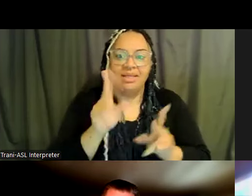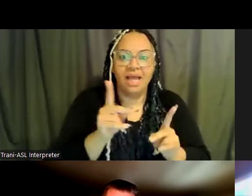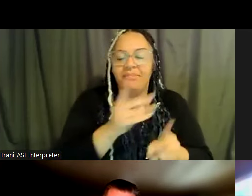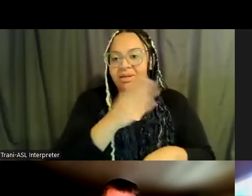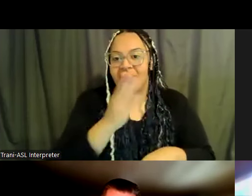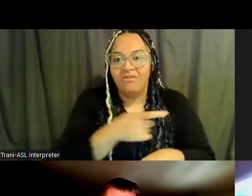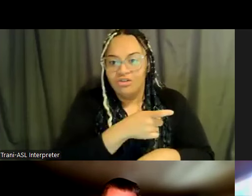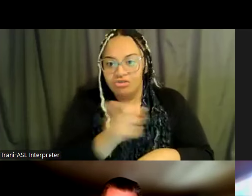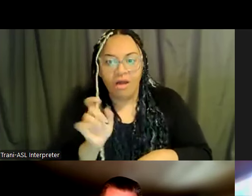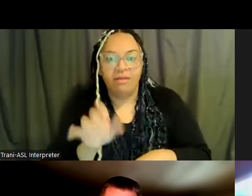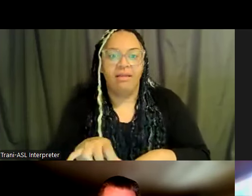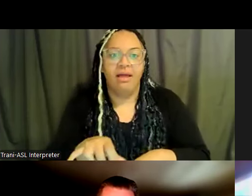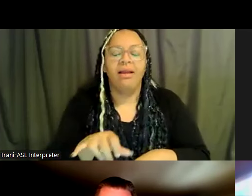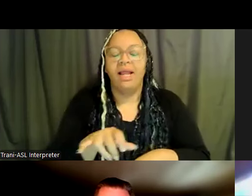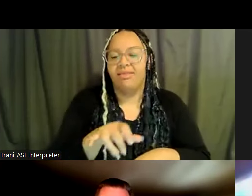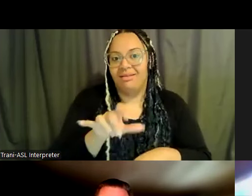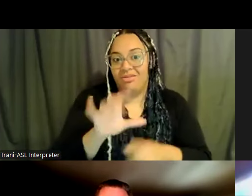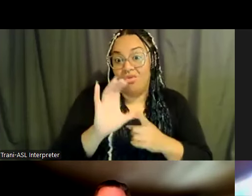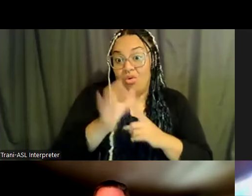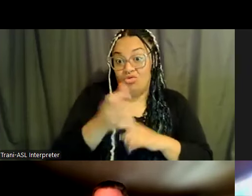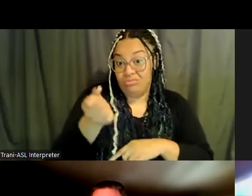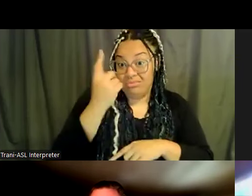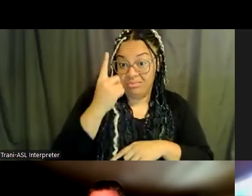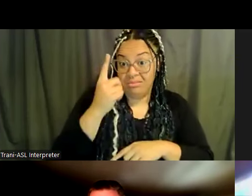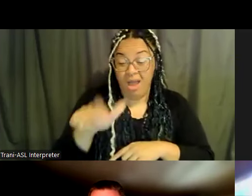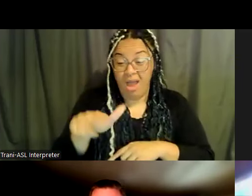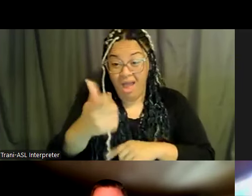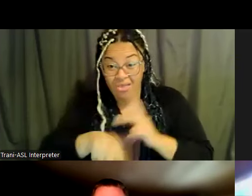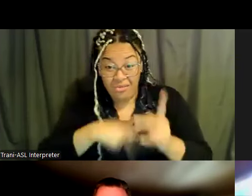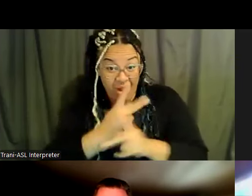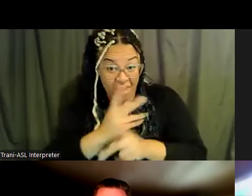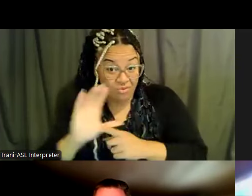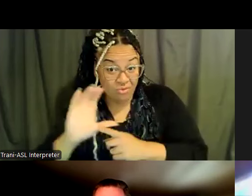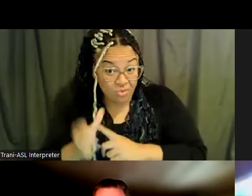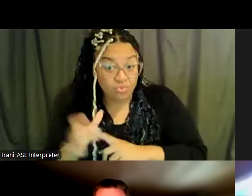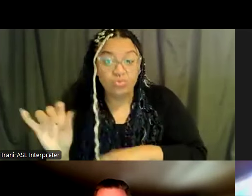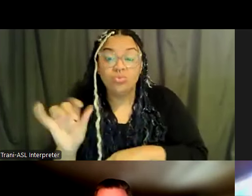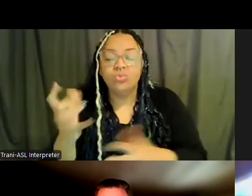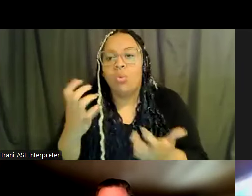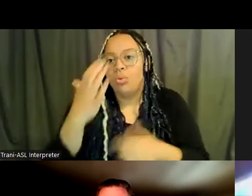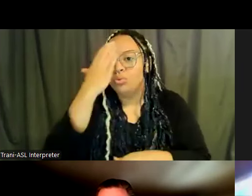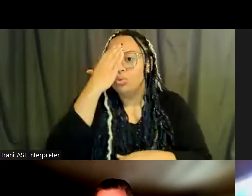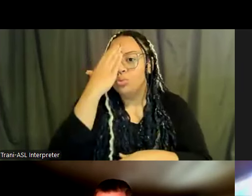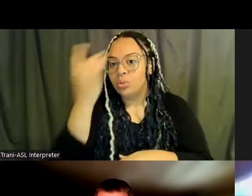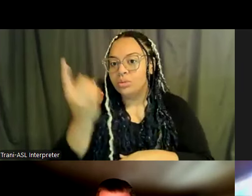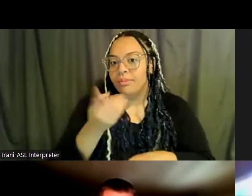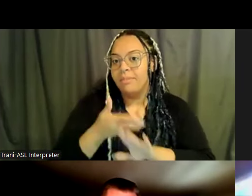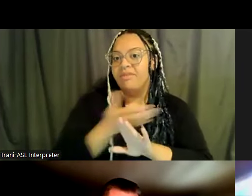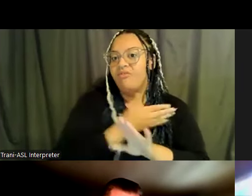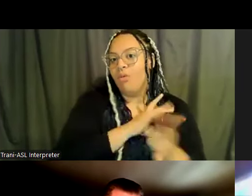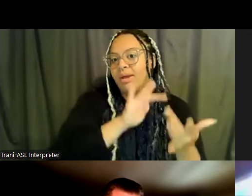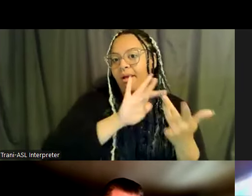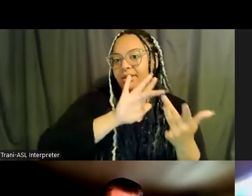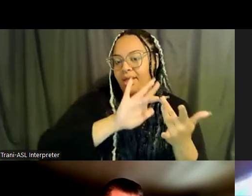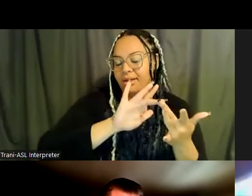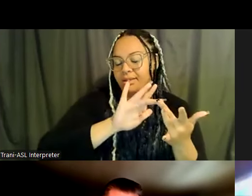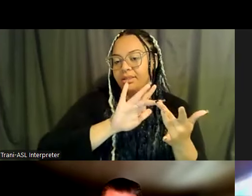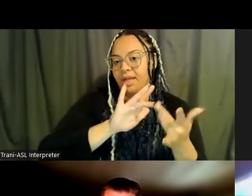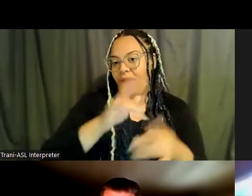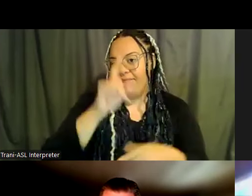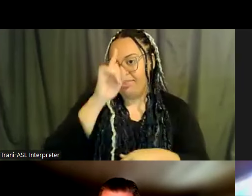it's really that cultural competency. If we were going into any other type of culture, we would want to know something before we reach out to them. And I think